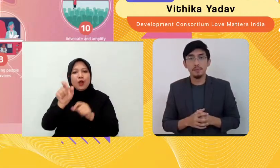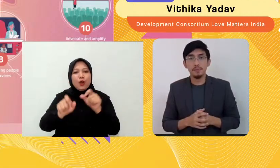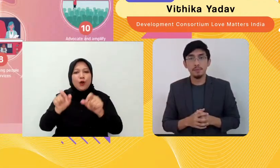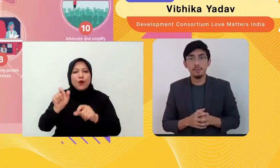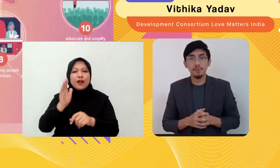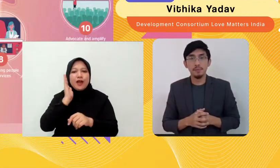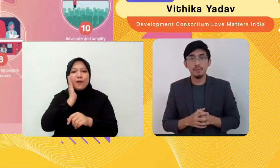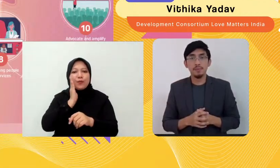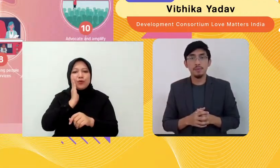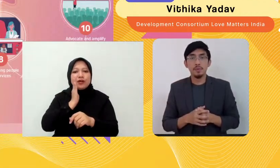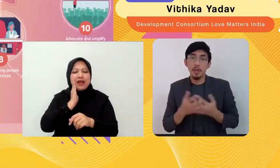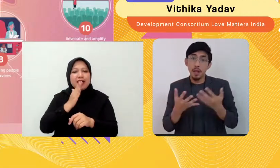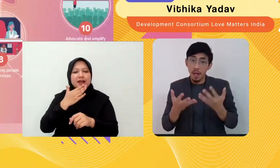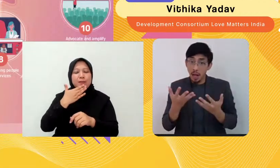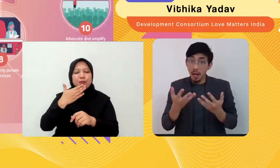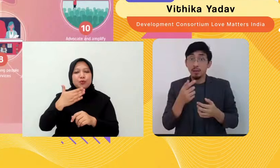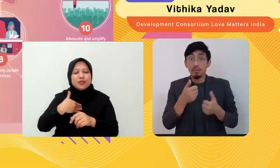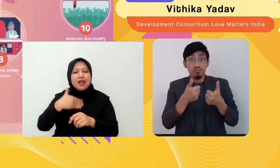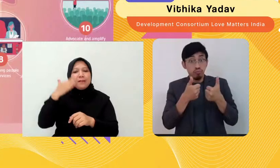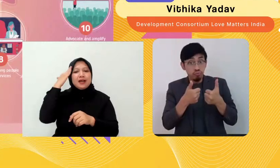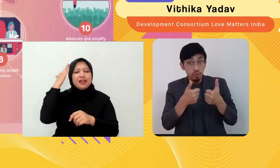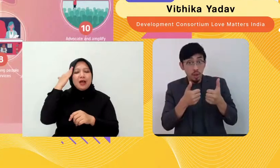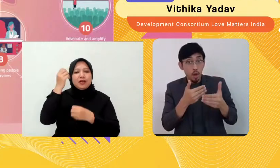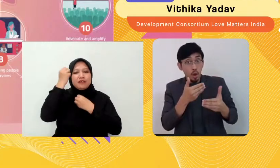spaces to get information that they actually wanted